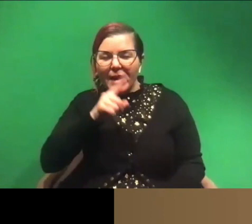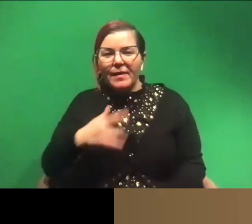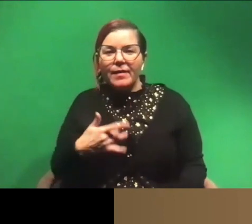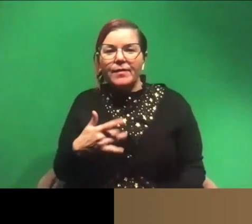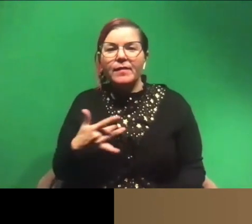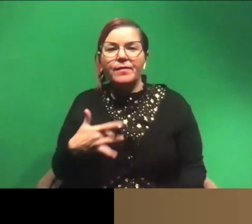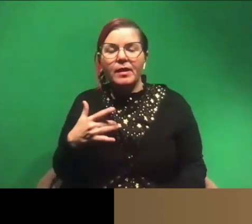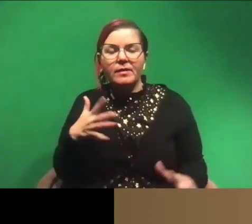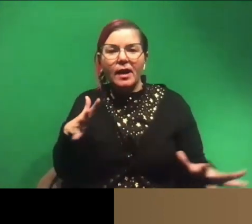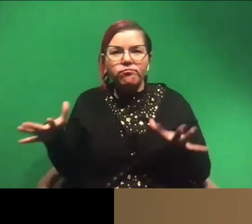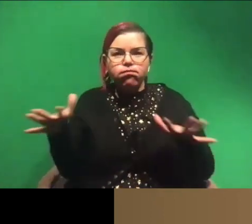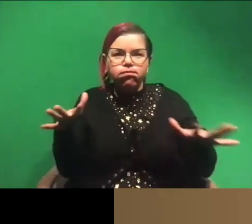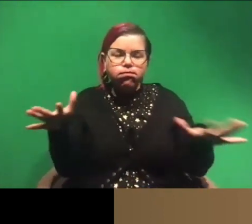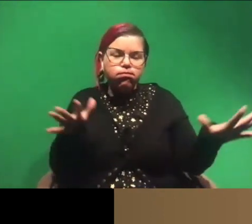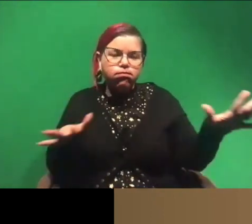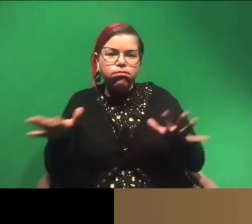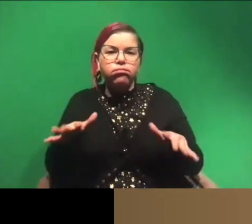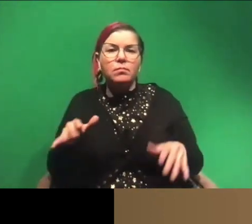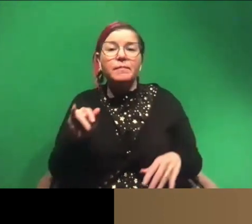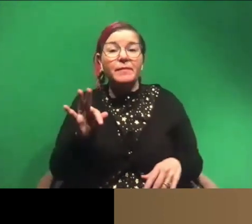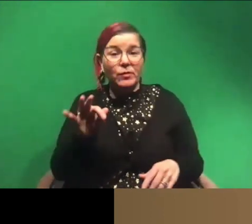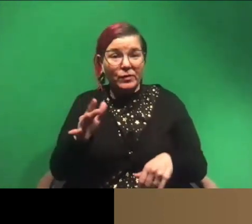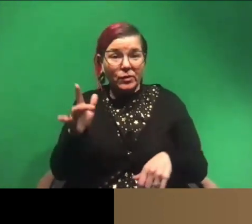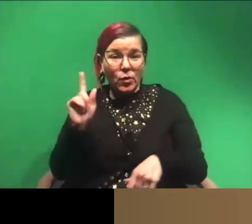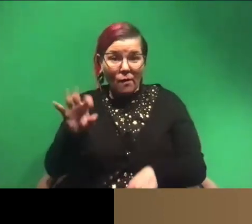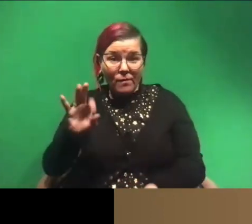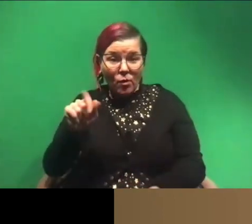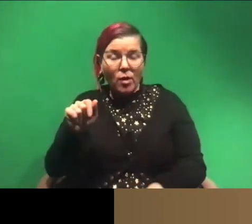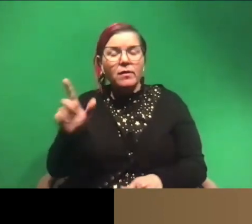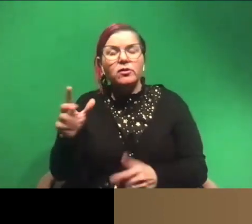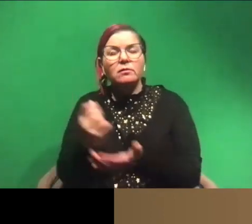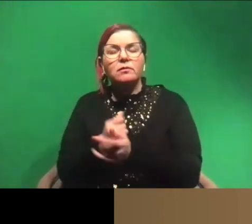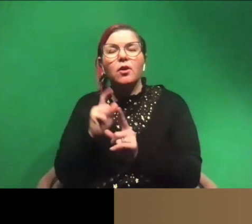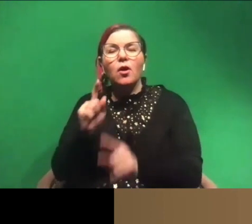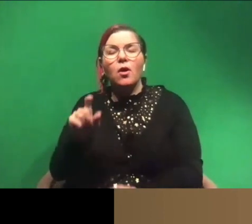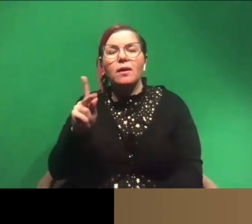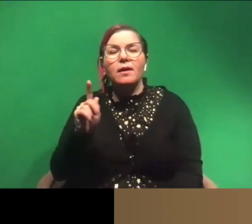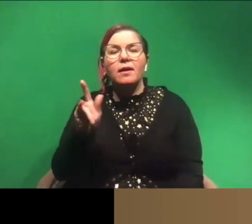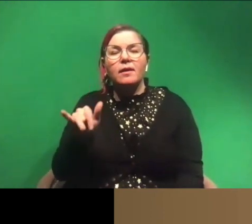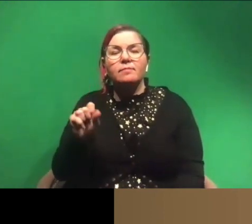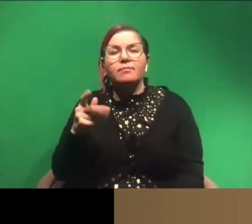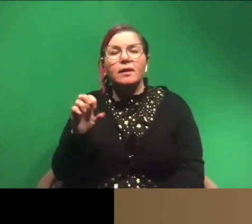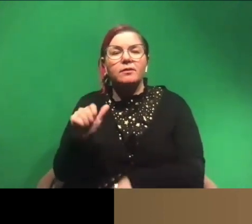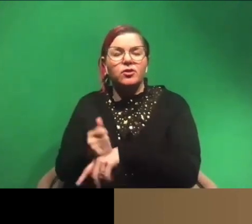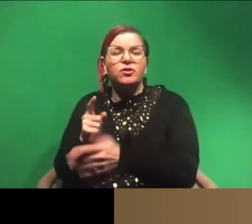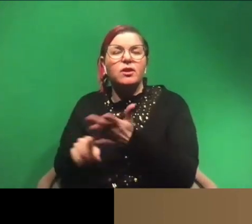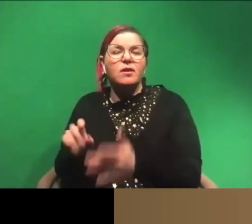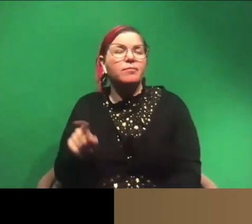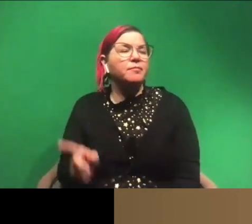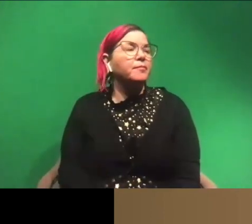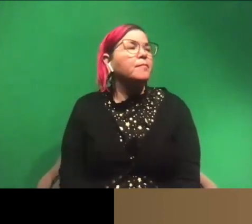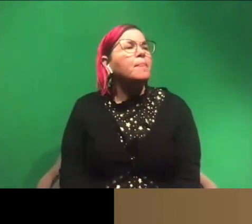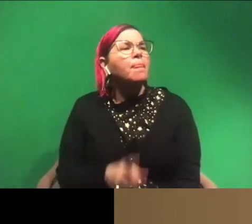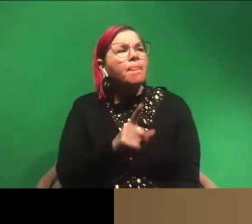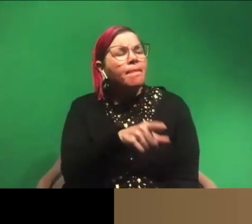lots of vibrations everywhere. But if you're ever in Florida, definitely go to the Kennedy Space Center so you can check it out. Awesome. What is the